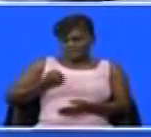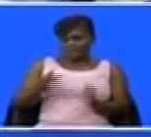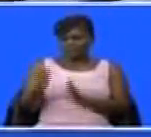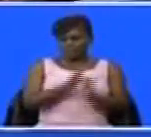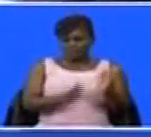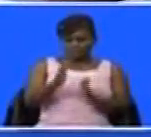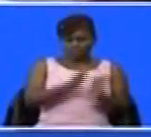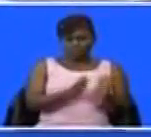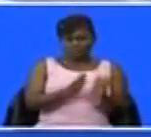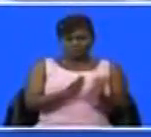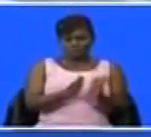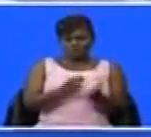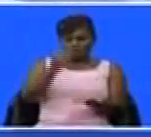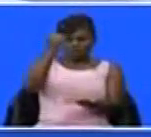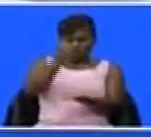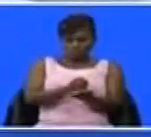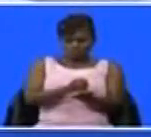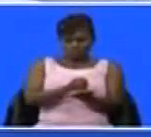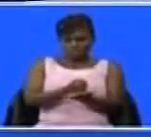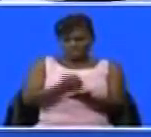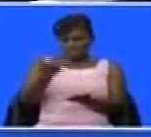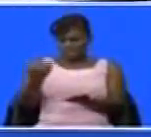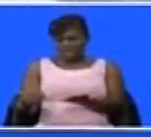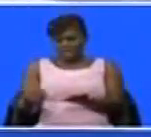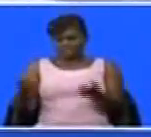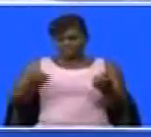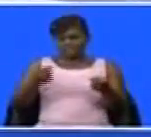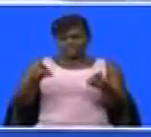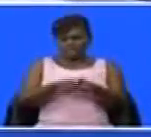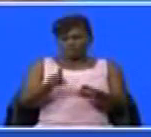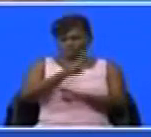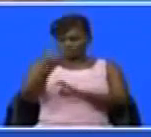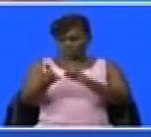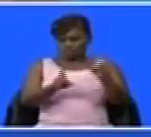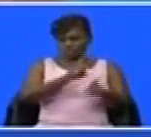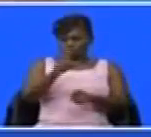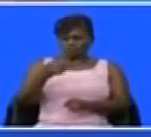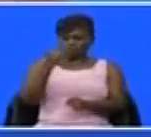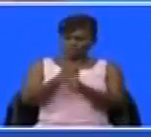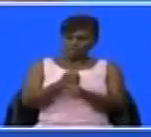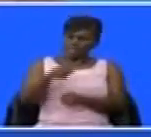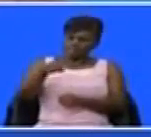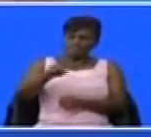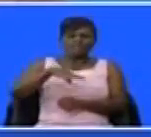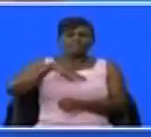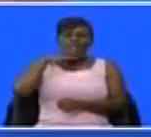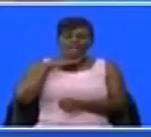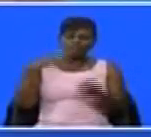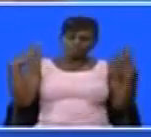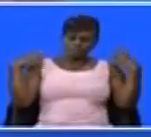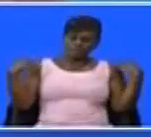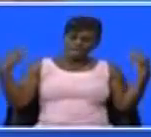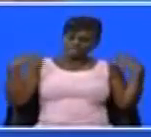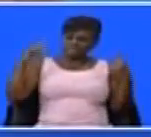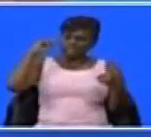strategically placed at the front office where younger sister works, has raised questions. Did Esther have to die in an exercise